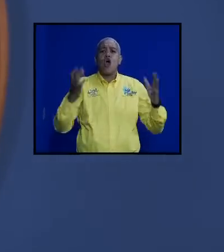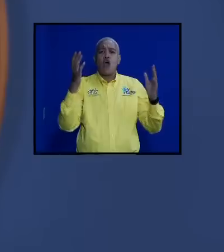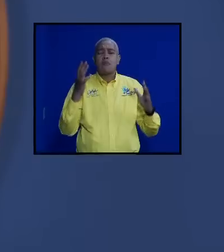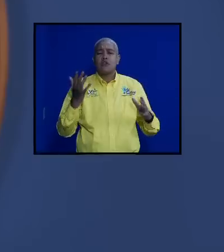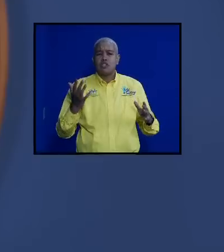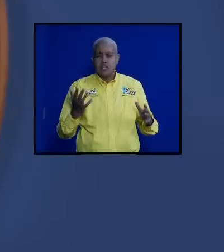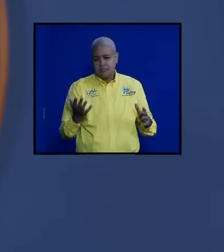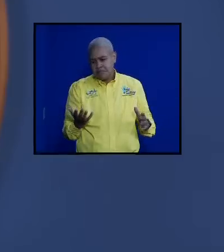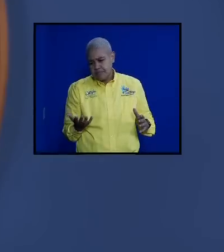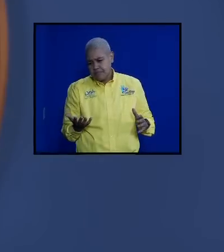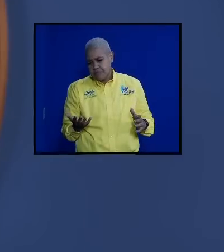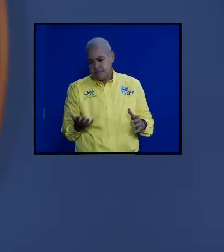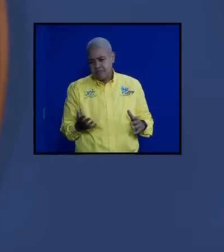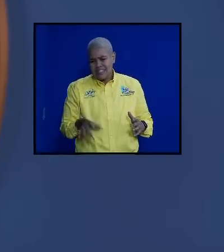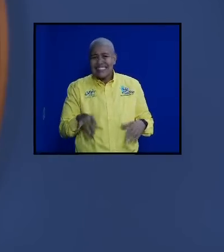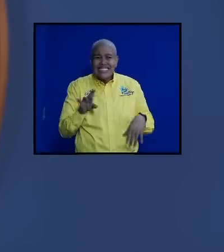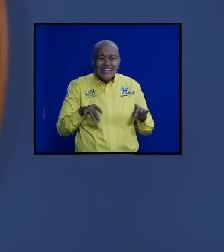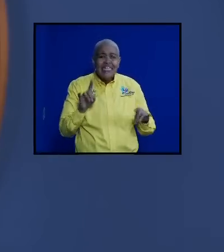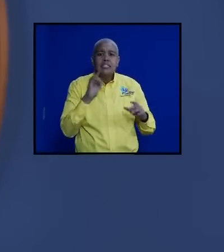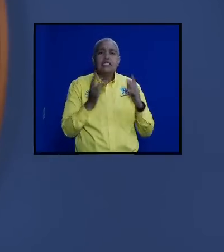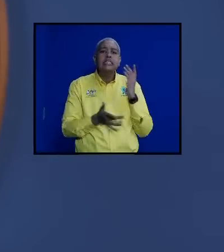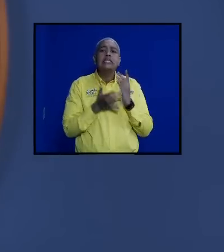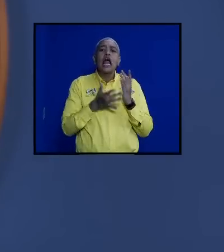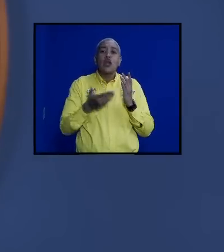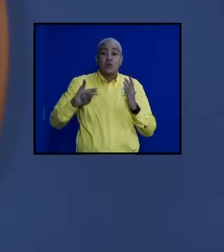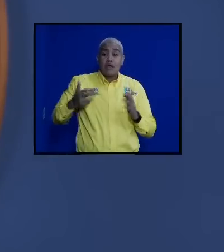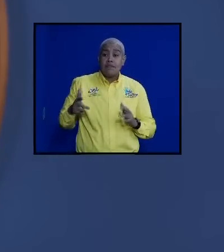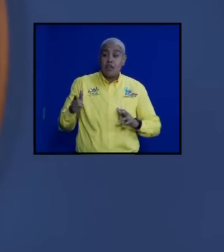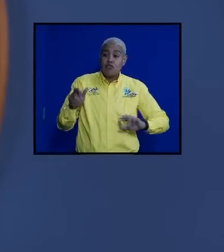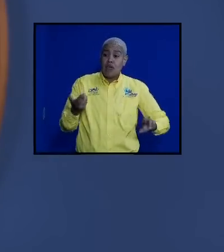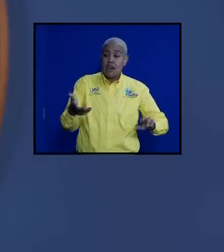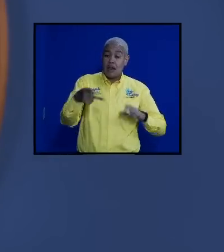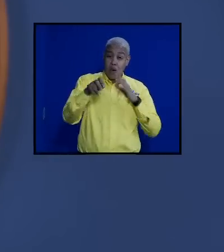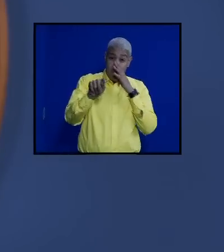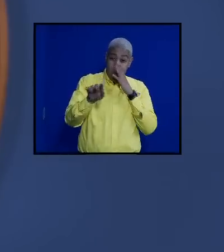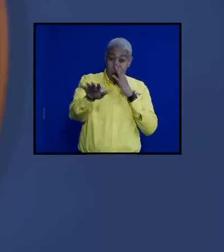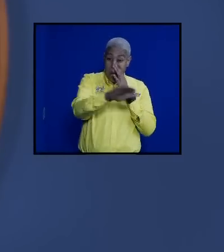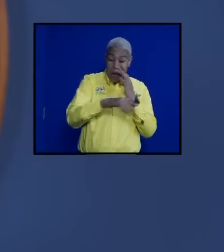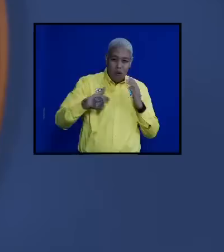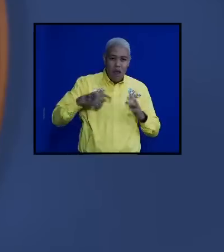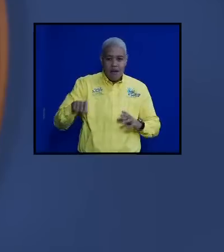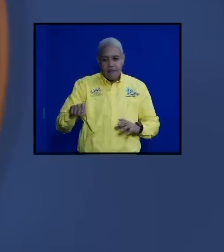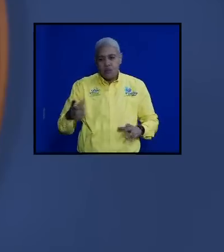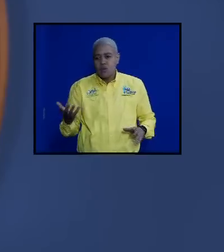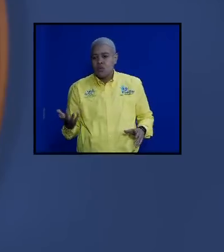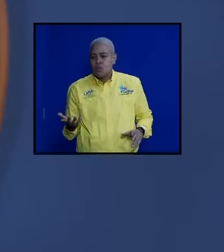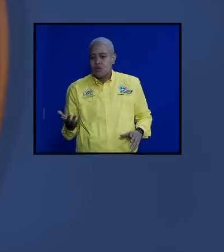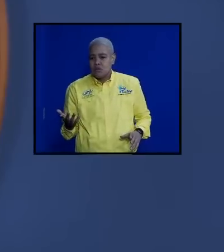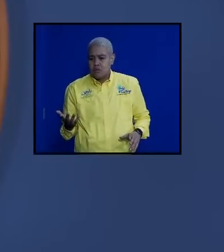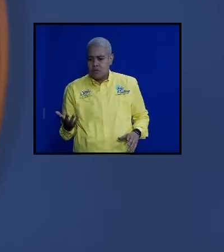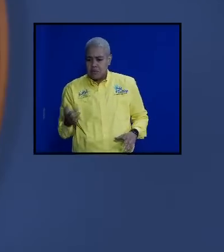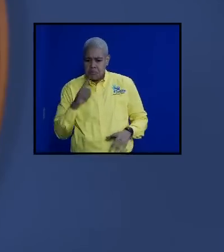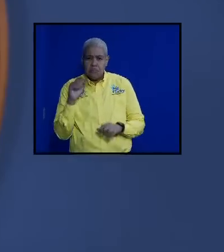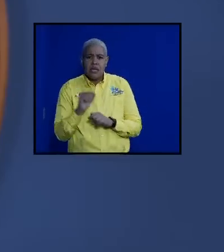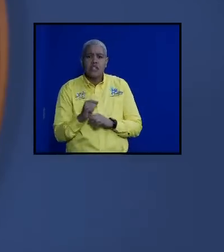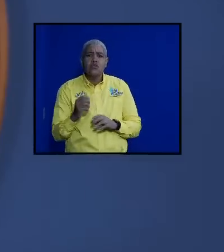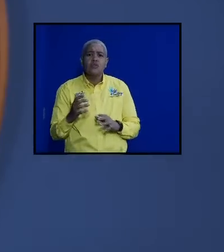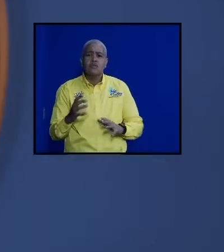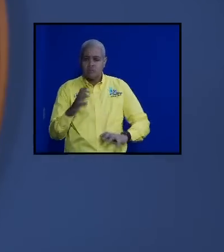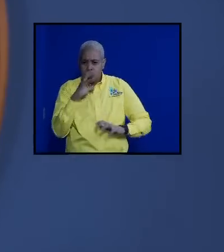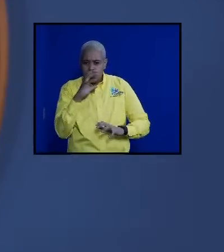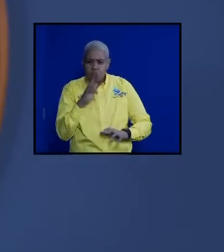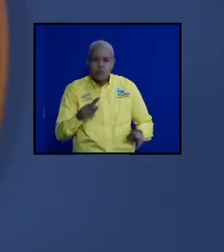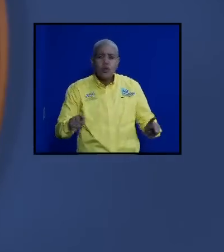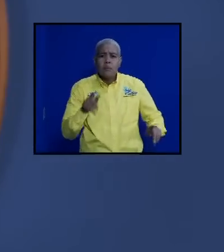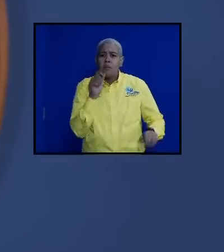detecting technology that we have at our ports. We have to harden our ports so that the agents of the state who